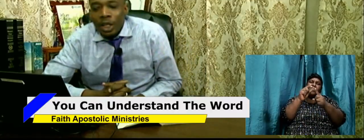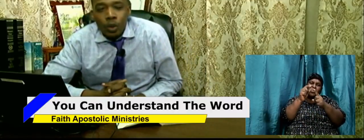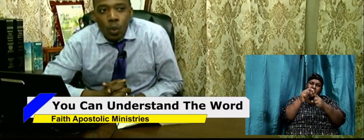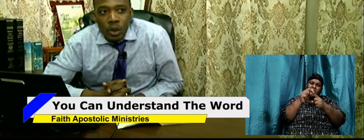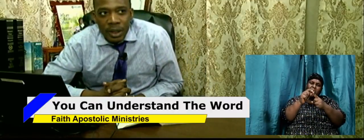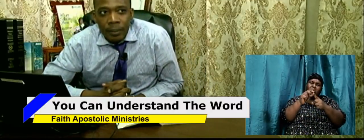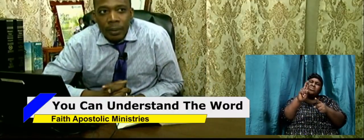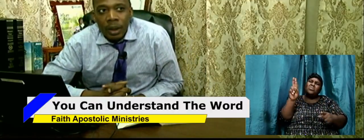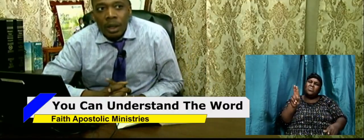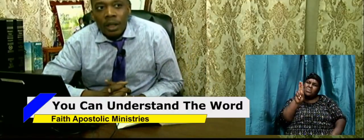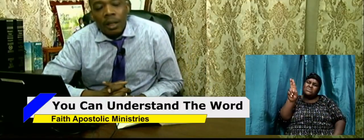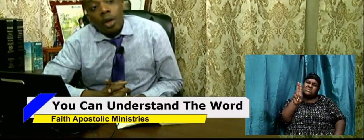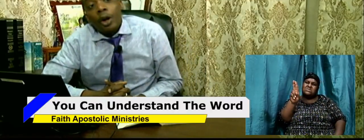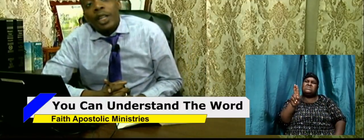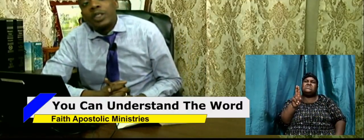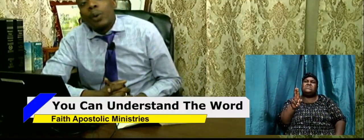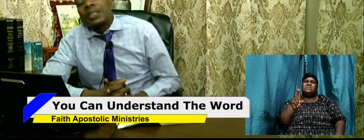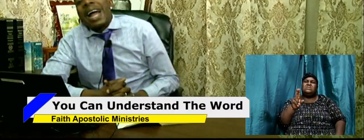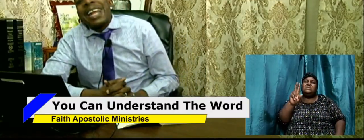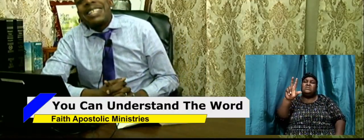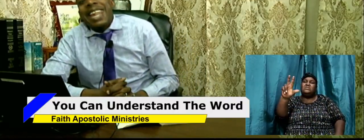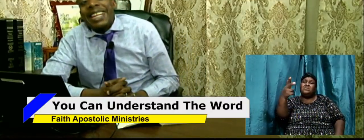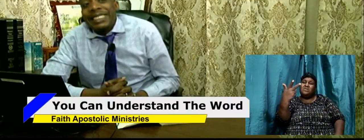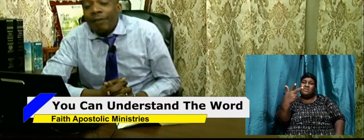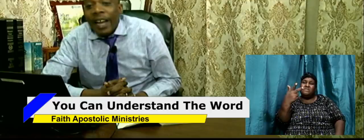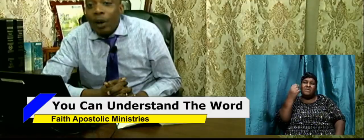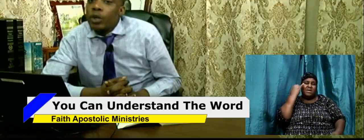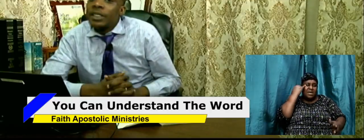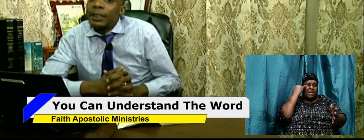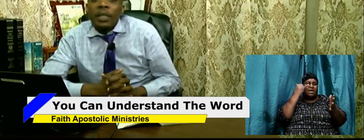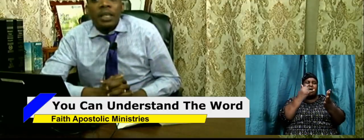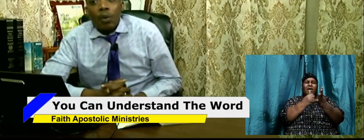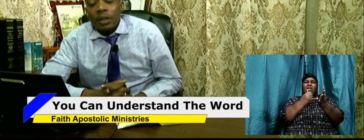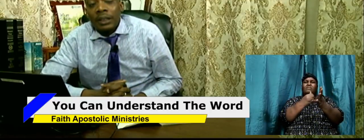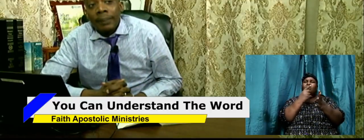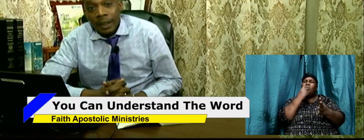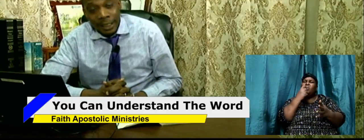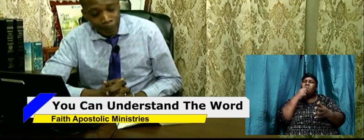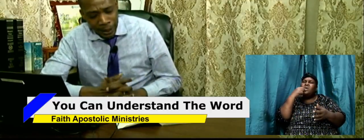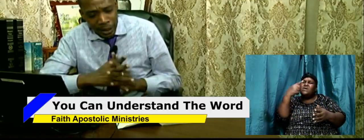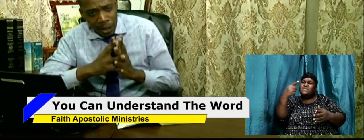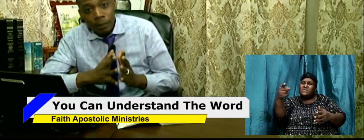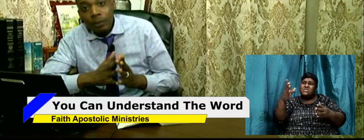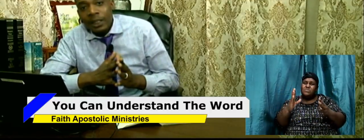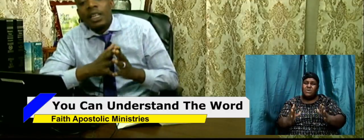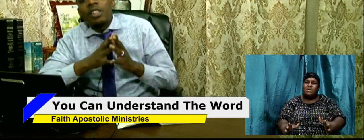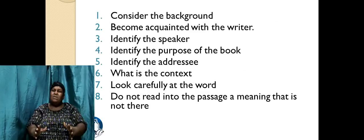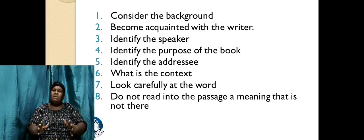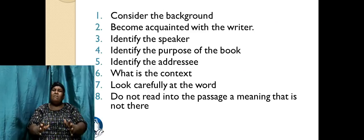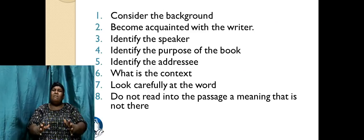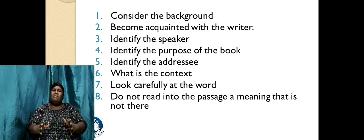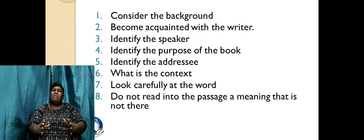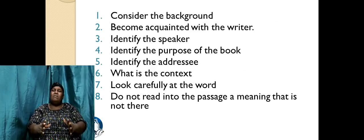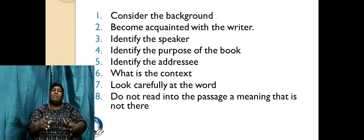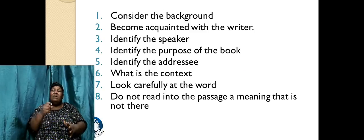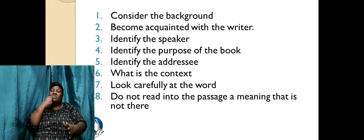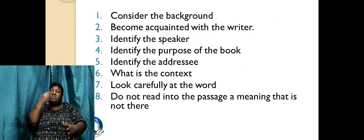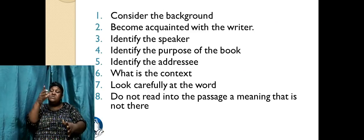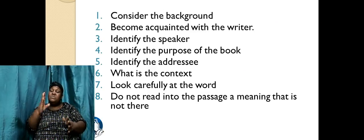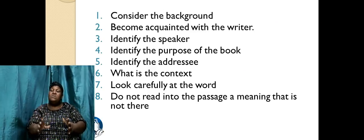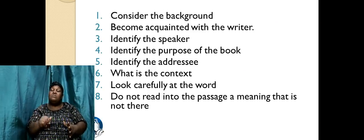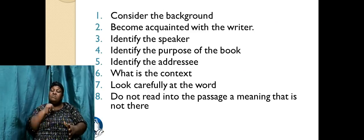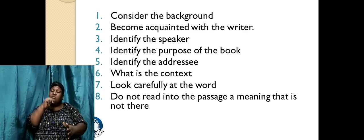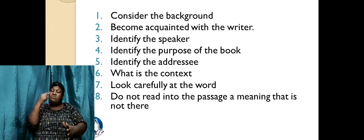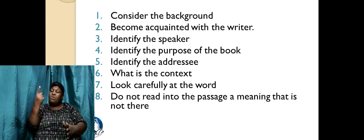actually use. Thirdly, we must identify who the speaker was. The speaker is not always the writer.